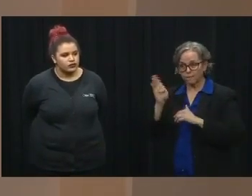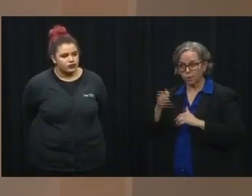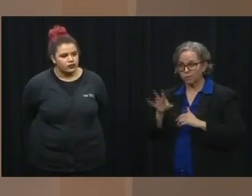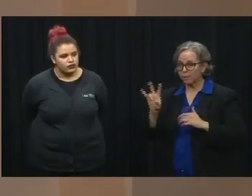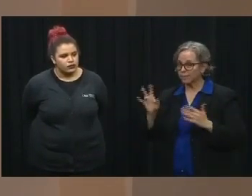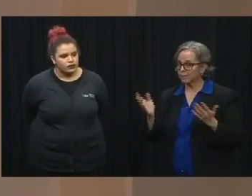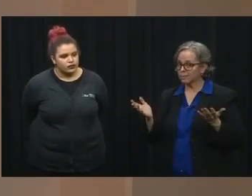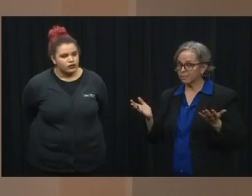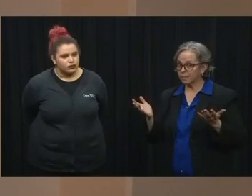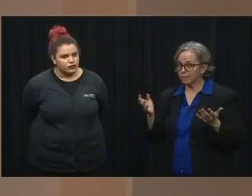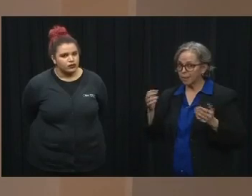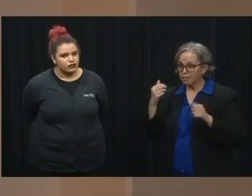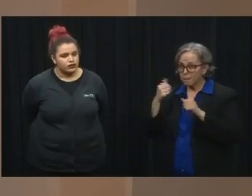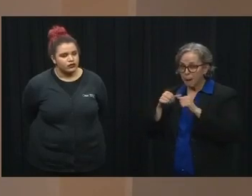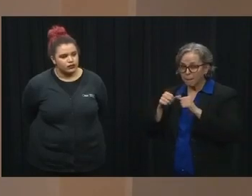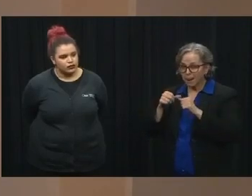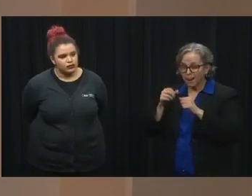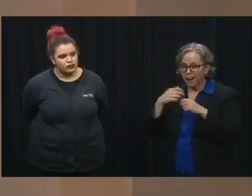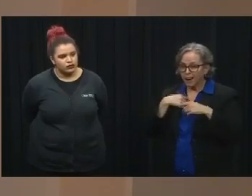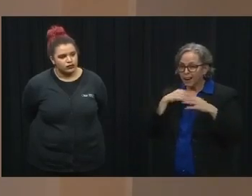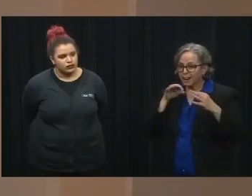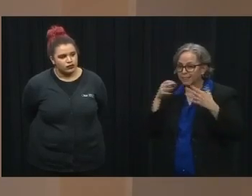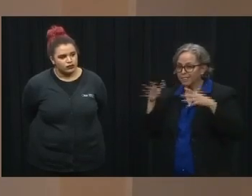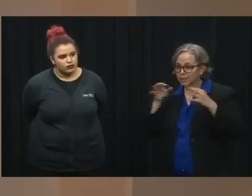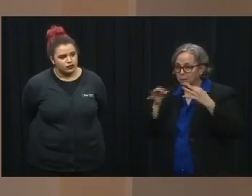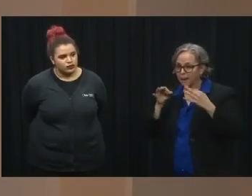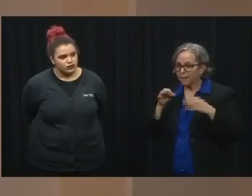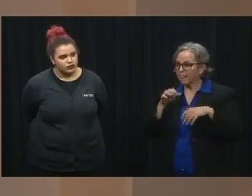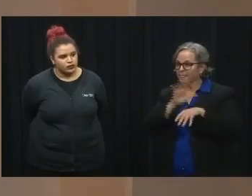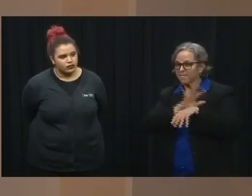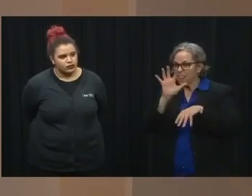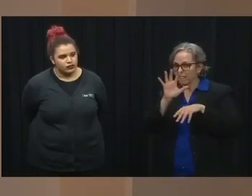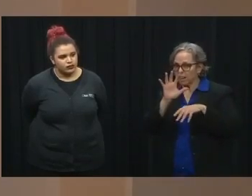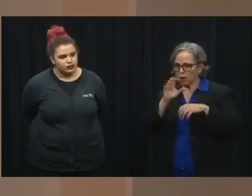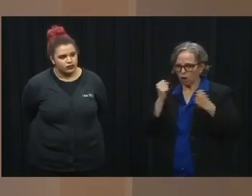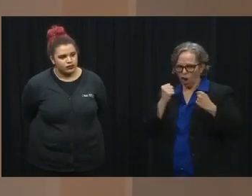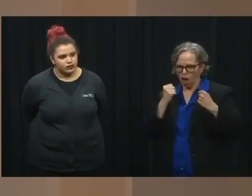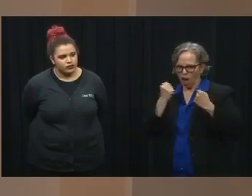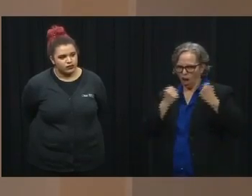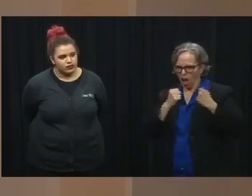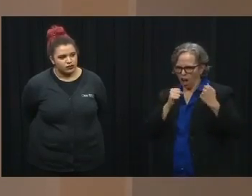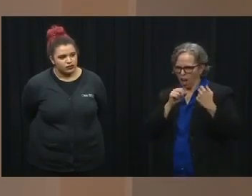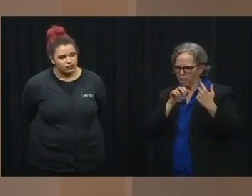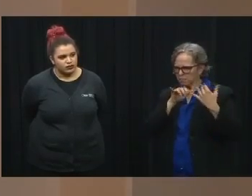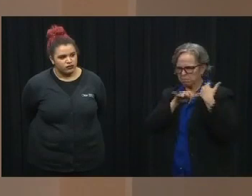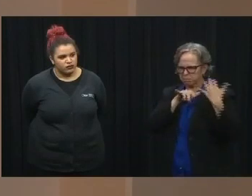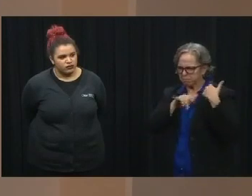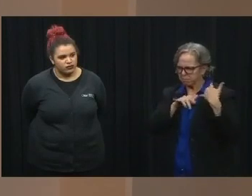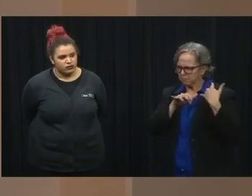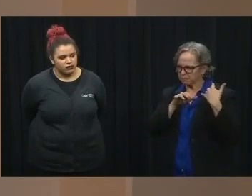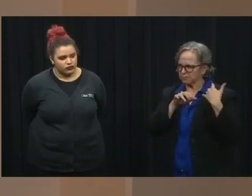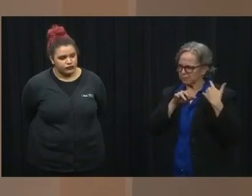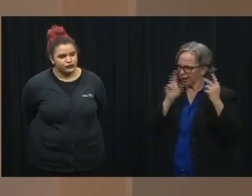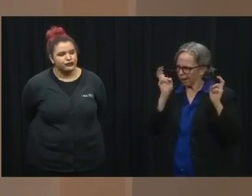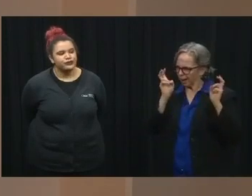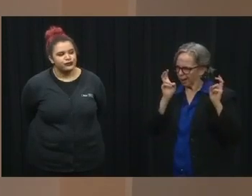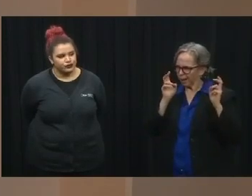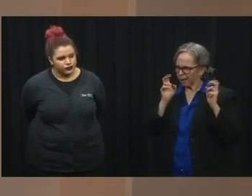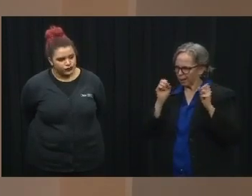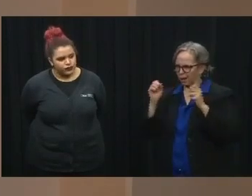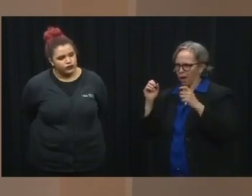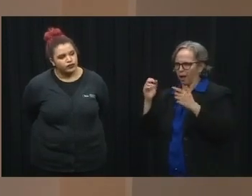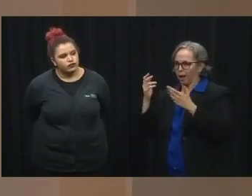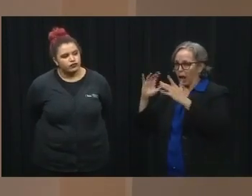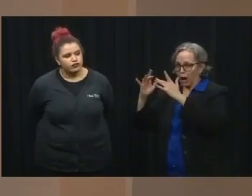have peak times. There's two phases where peak times happen, is at both ends, where the internet